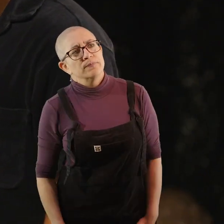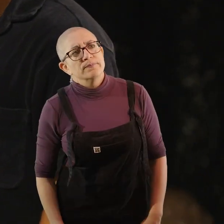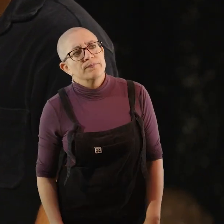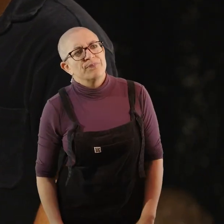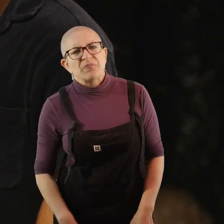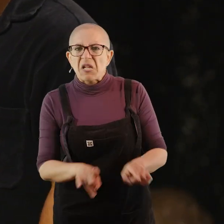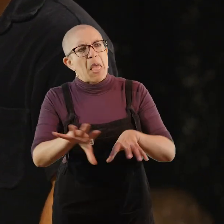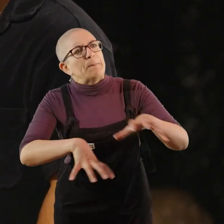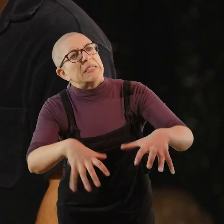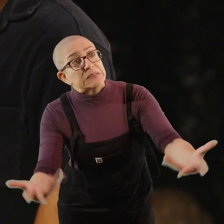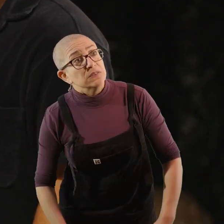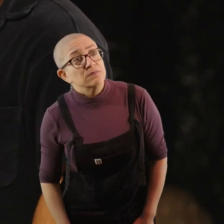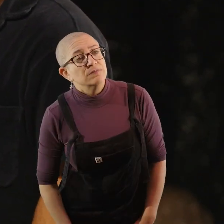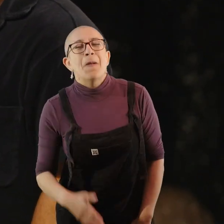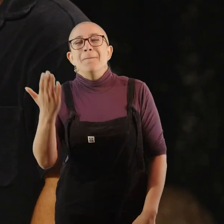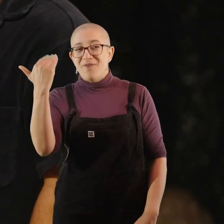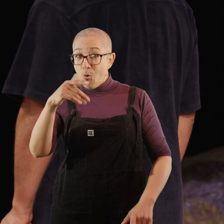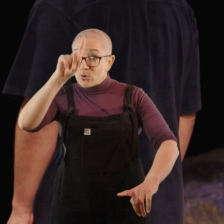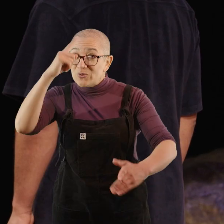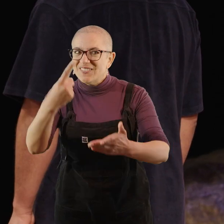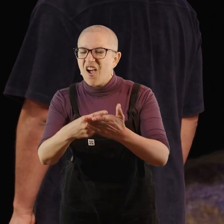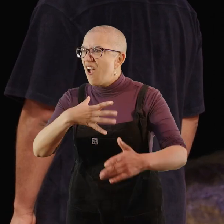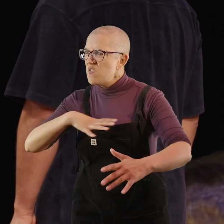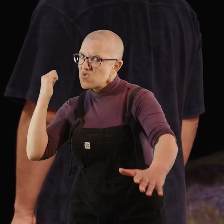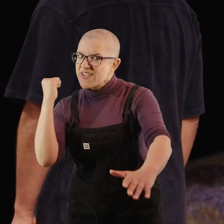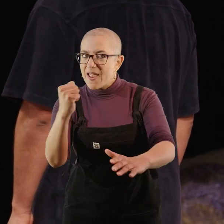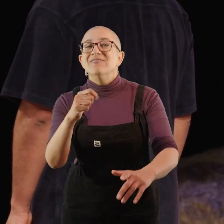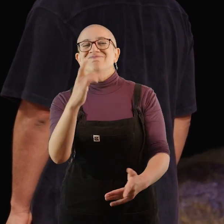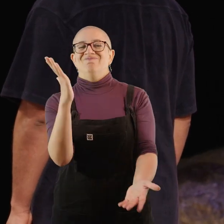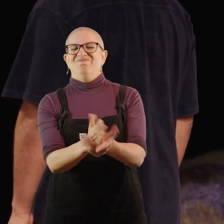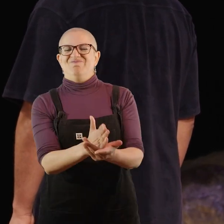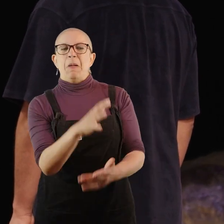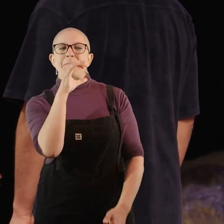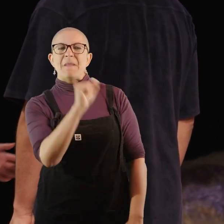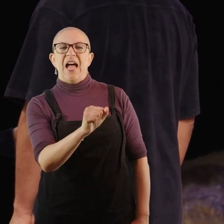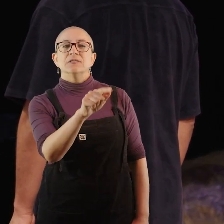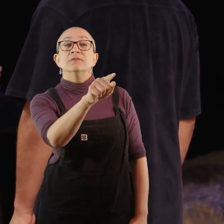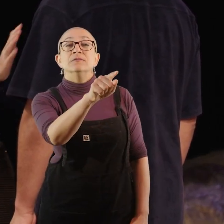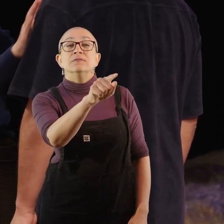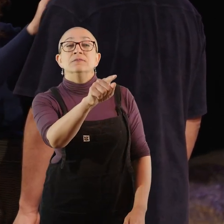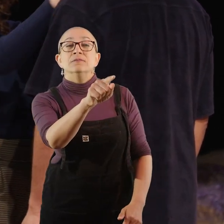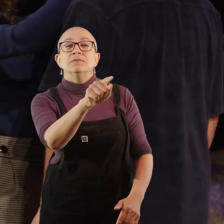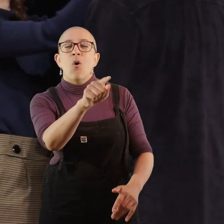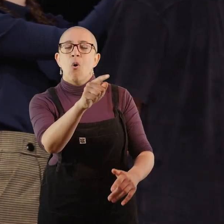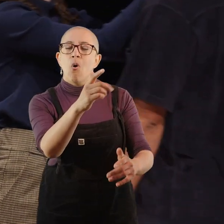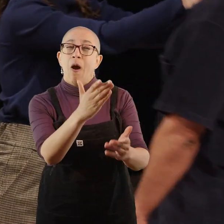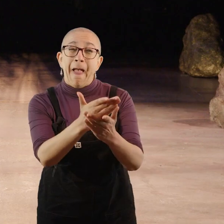When you durst do it, then you were a man. To be more than what you were, you'd be so much more than